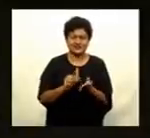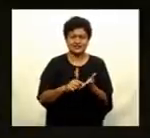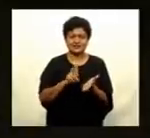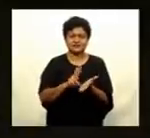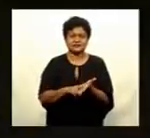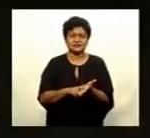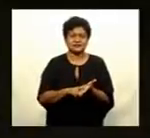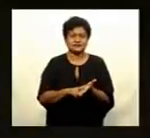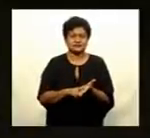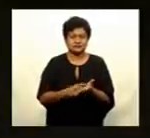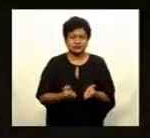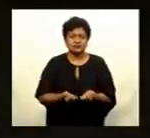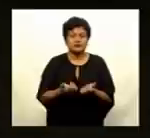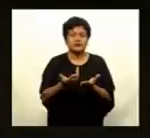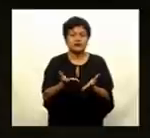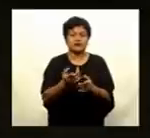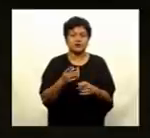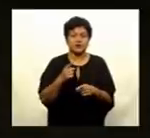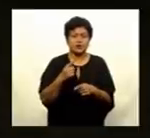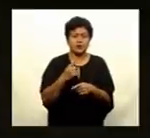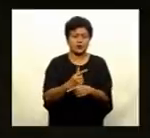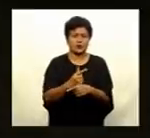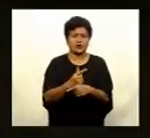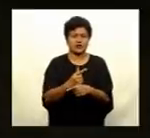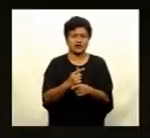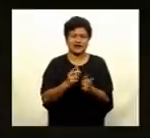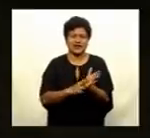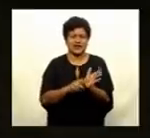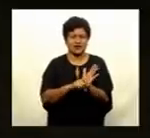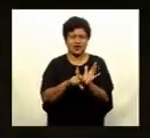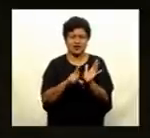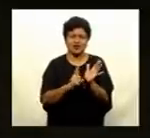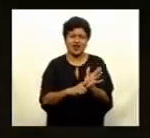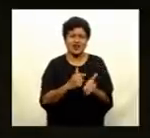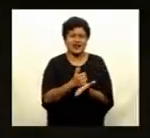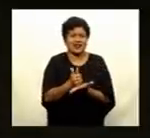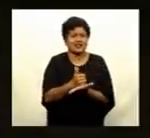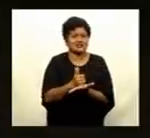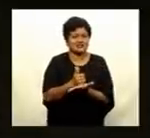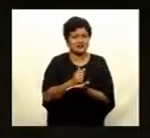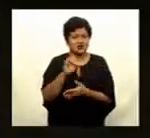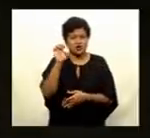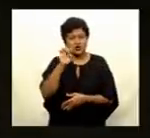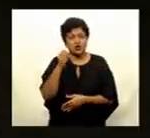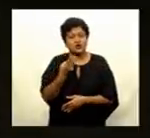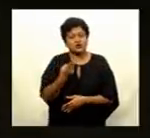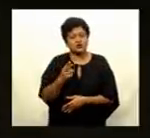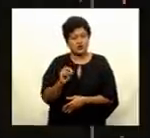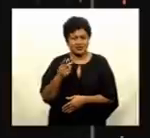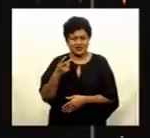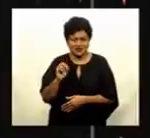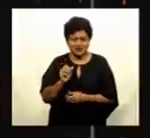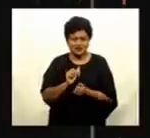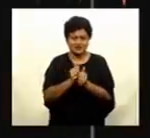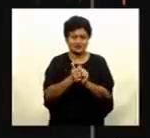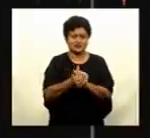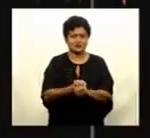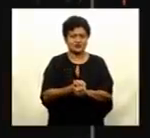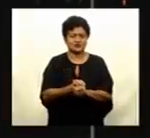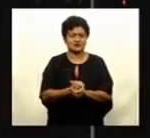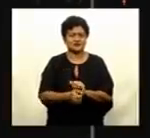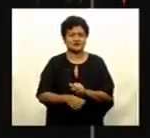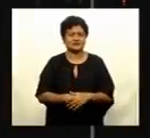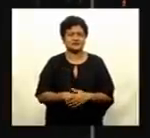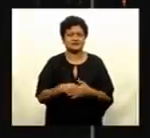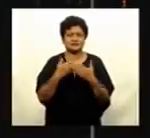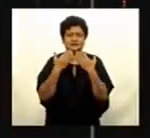also give you your weekly live NRL action. More on the Euro 2020 in sports. Edwin.